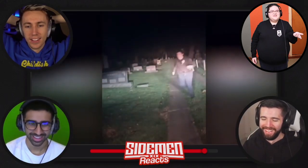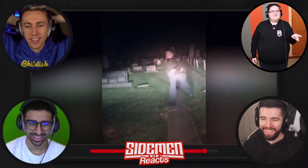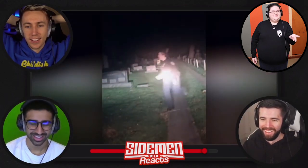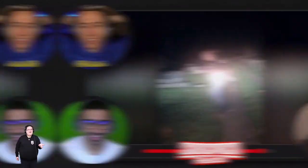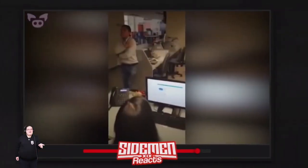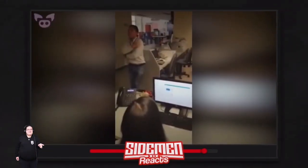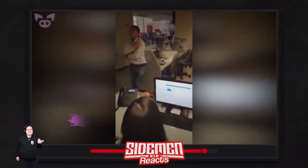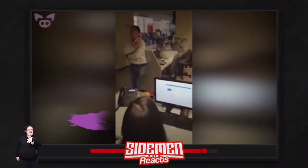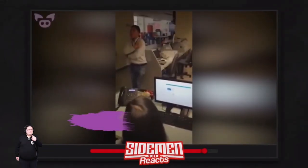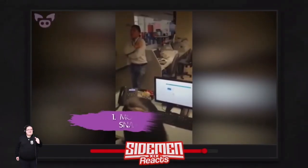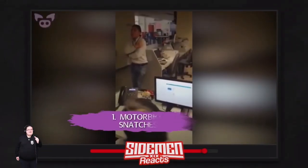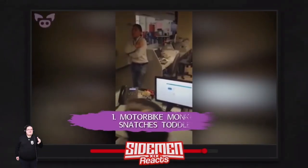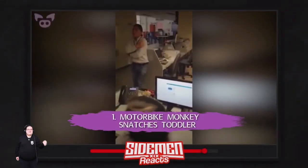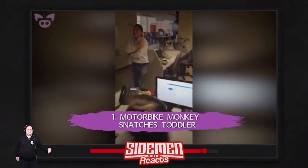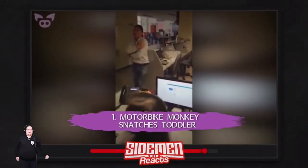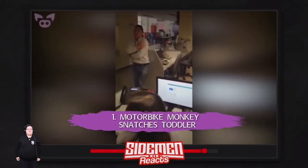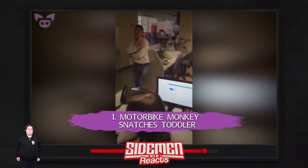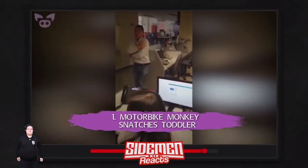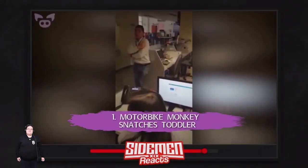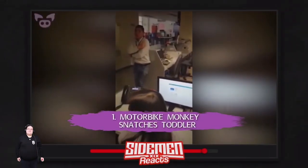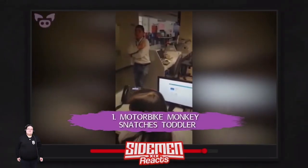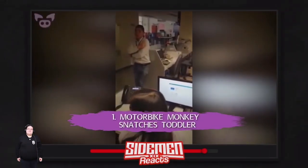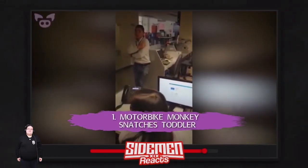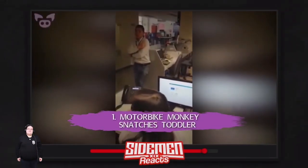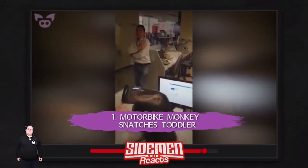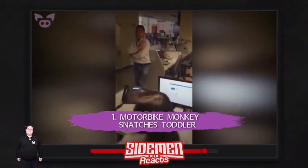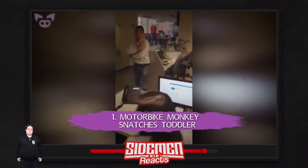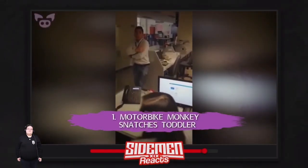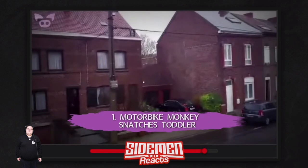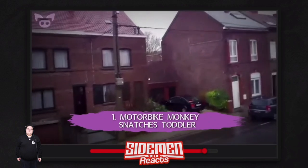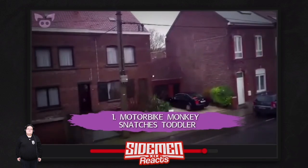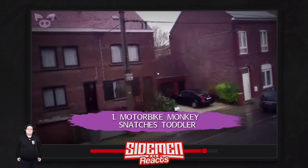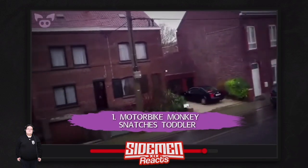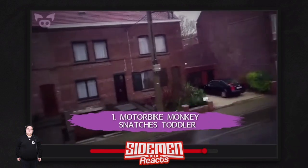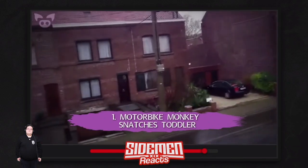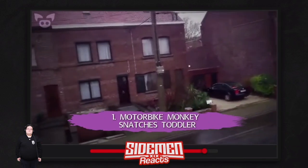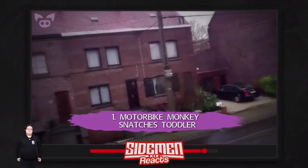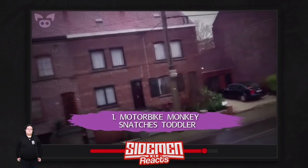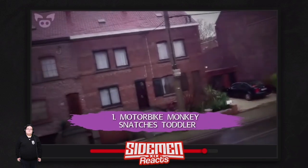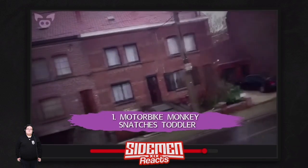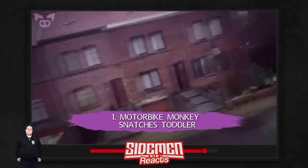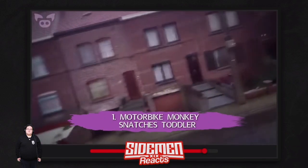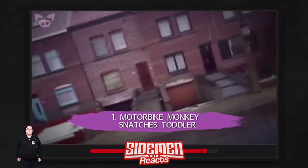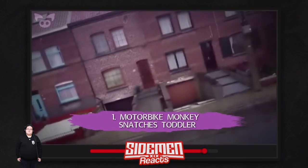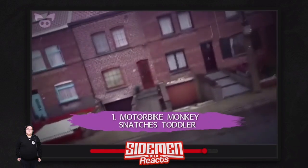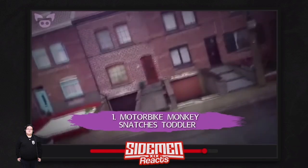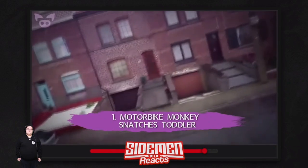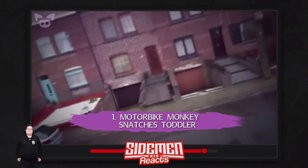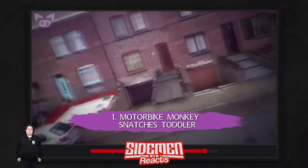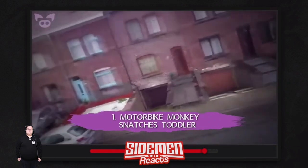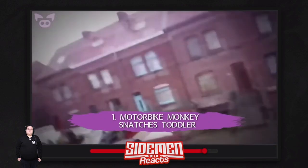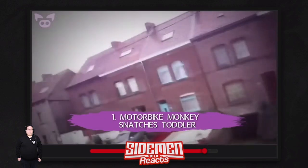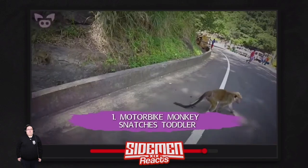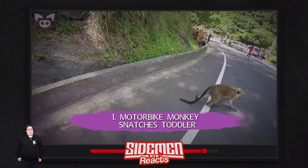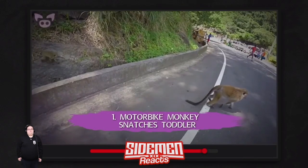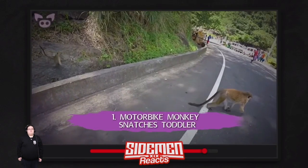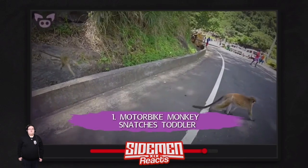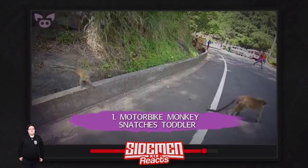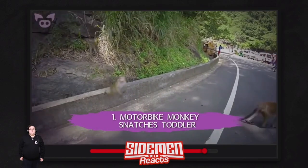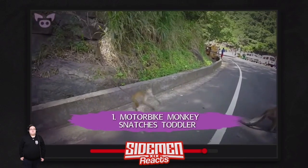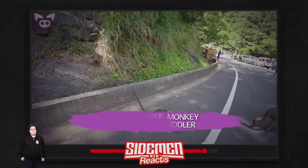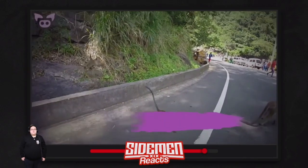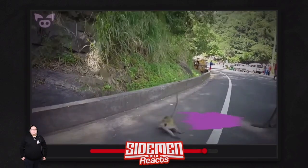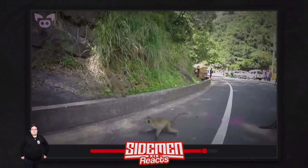She was on investigate for a second. This has to be fake. Like, they have to be in on it somehow. Ghostly visits from other worlds or unexplained phenomena from the skies. The